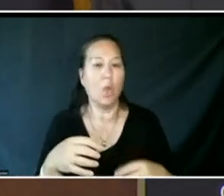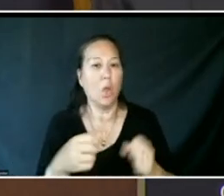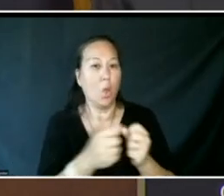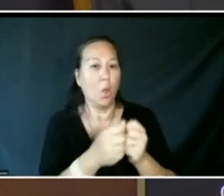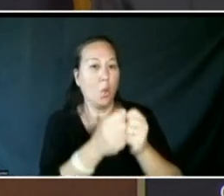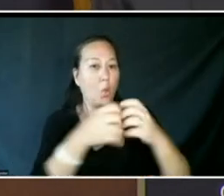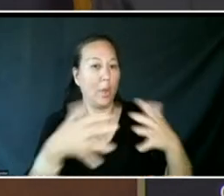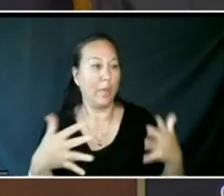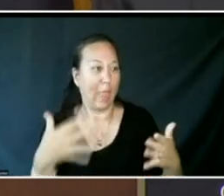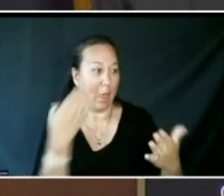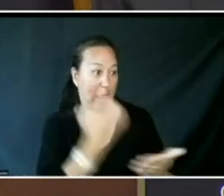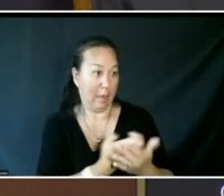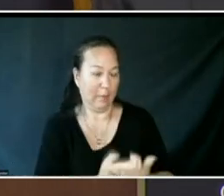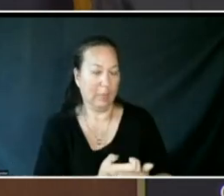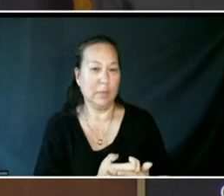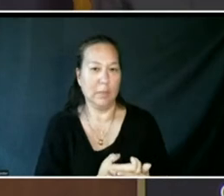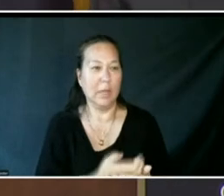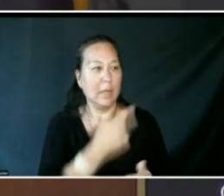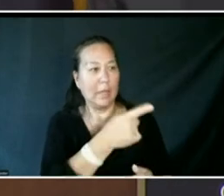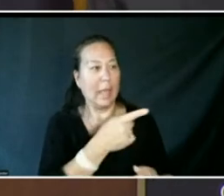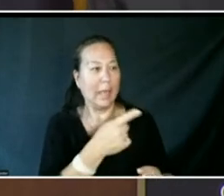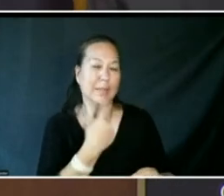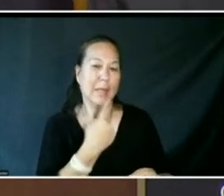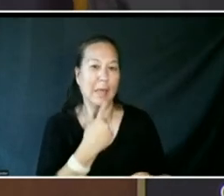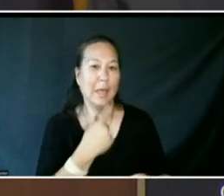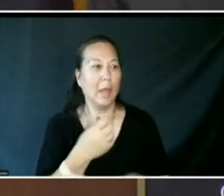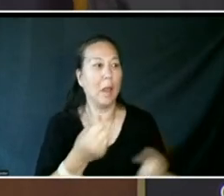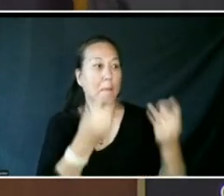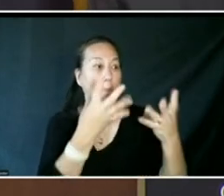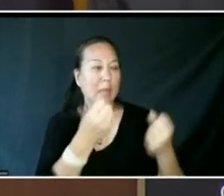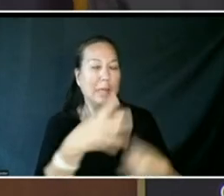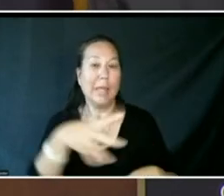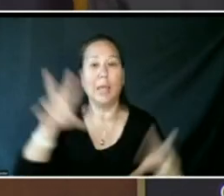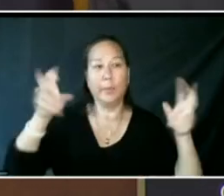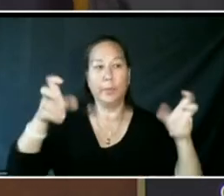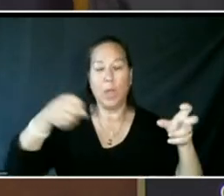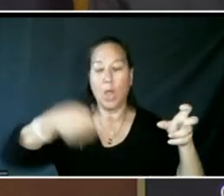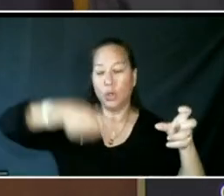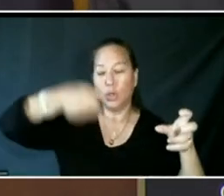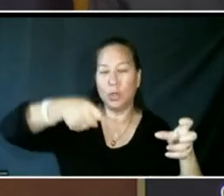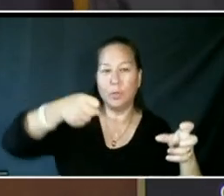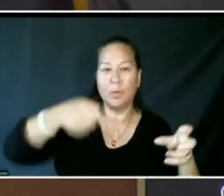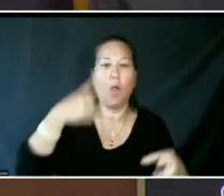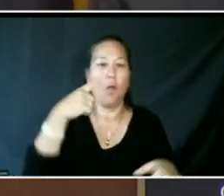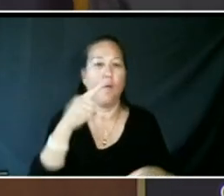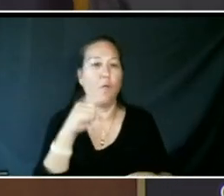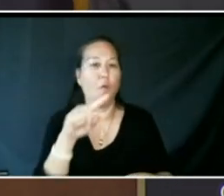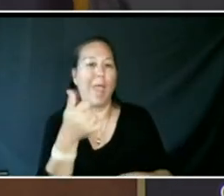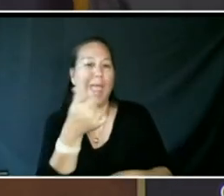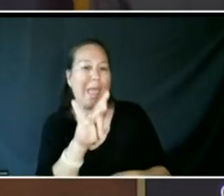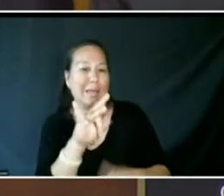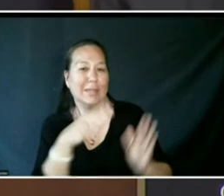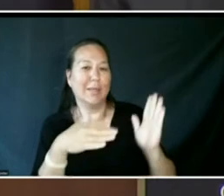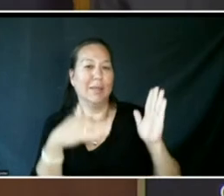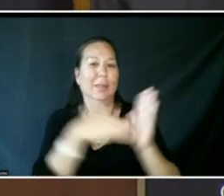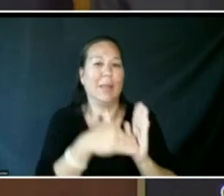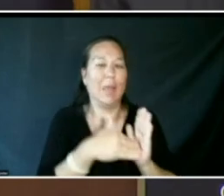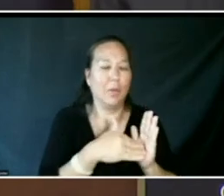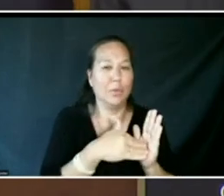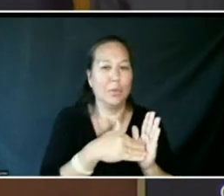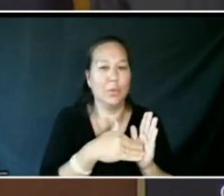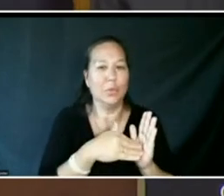these suitcases contained as many as 18,000 ballots, all for Joe Biden. None of this was